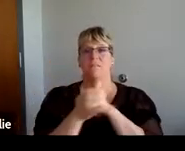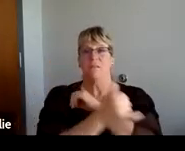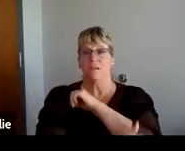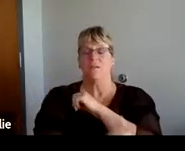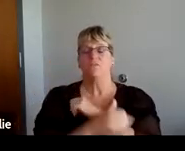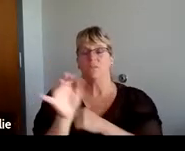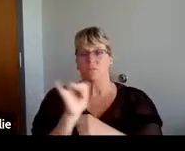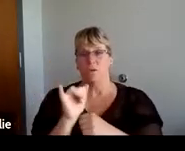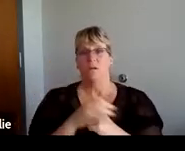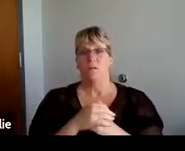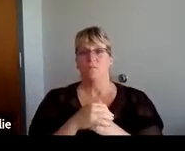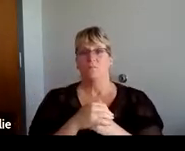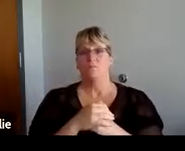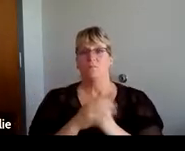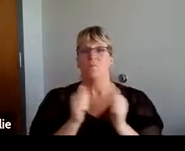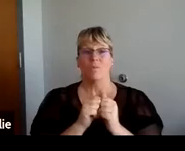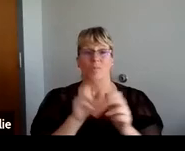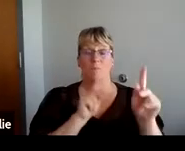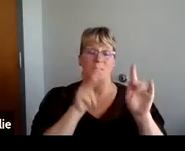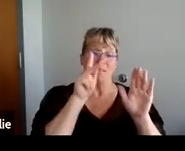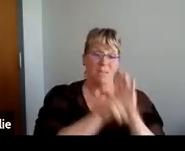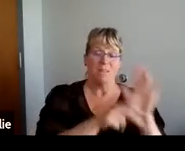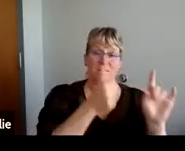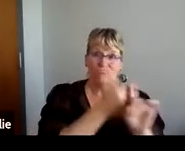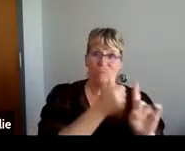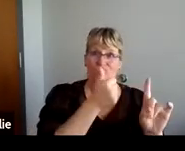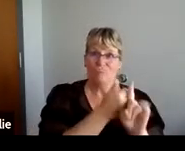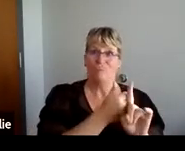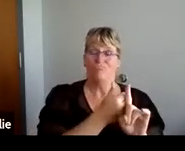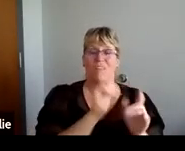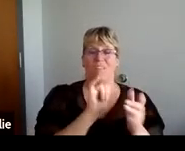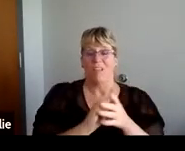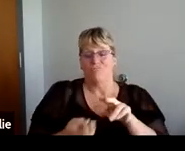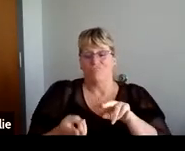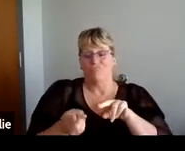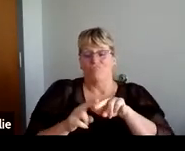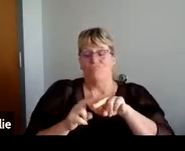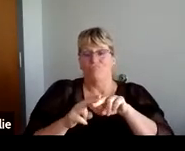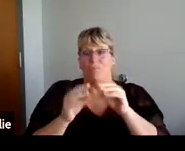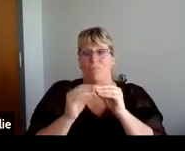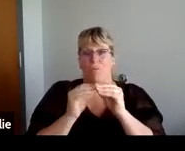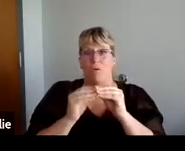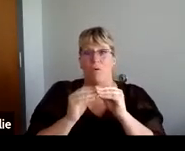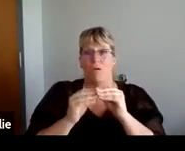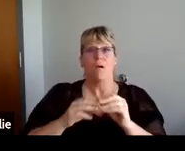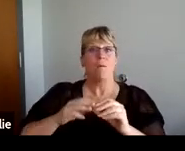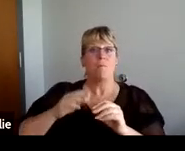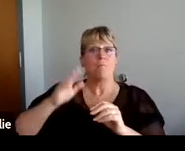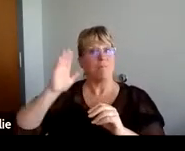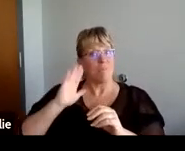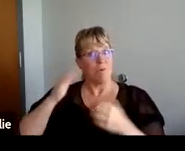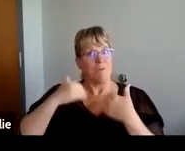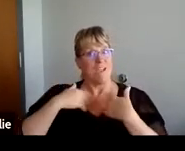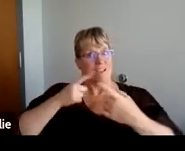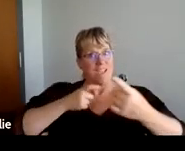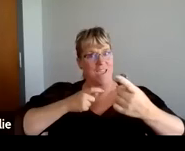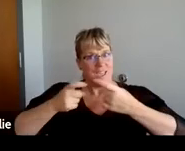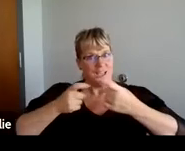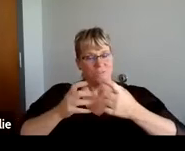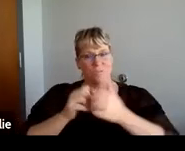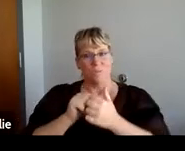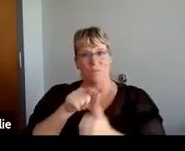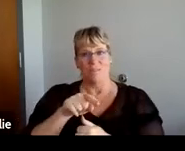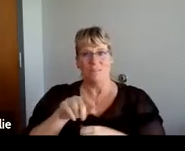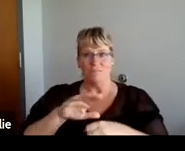well. Suicides have risen proportionately. So where we were getting a little bit of a handle on this opioid